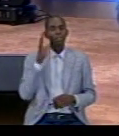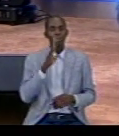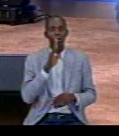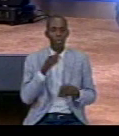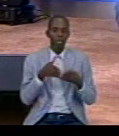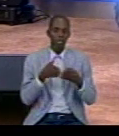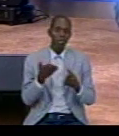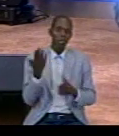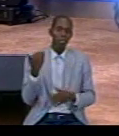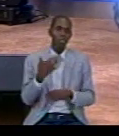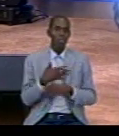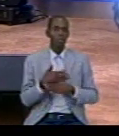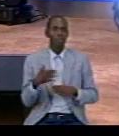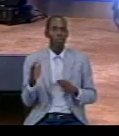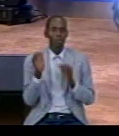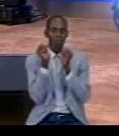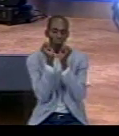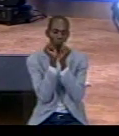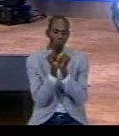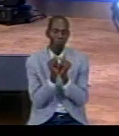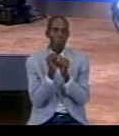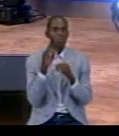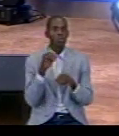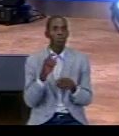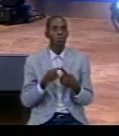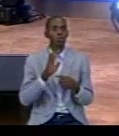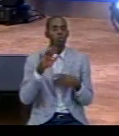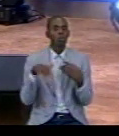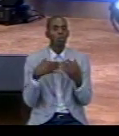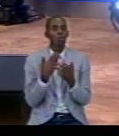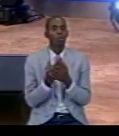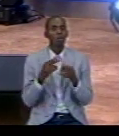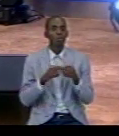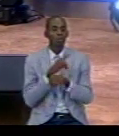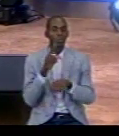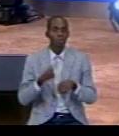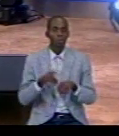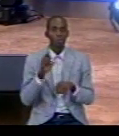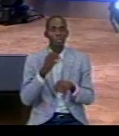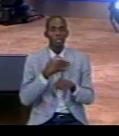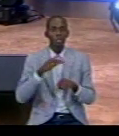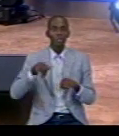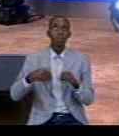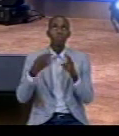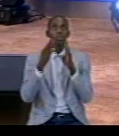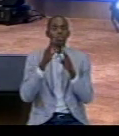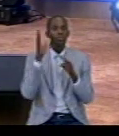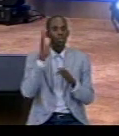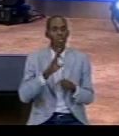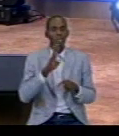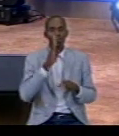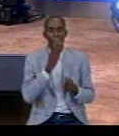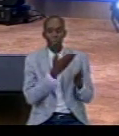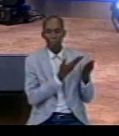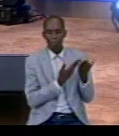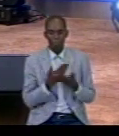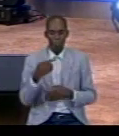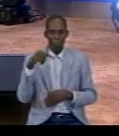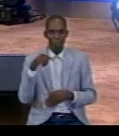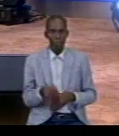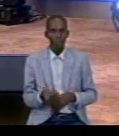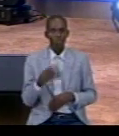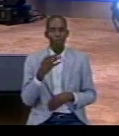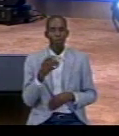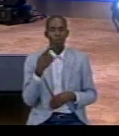captive into all nations, and Jerusalem shall be trodden down of the